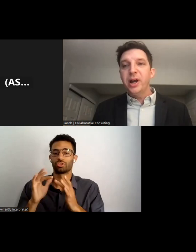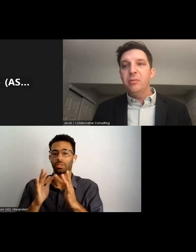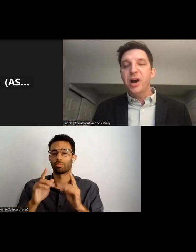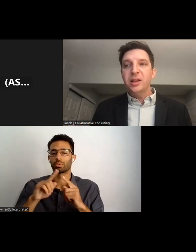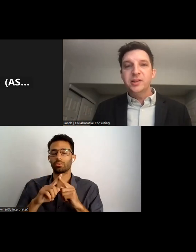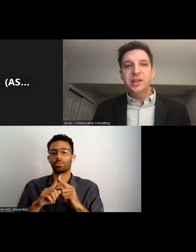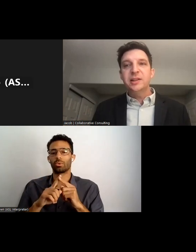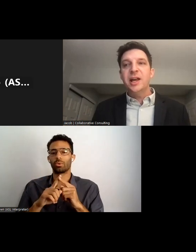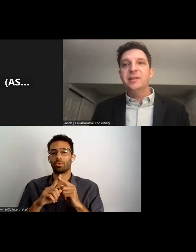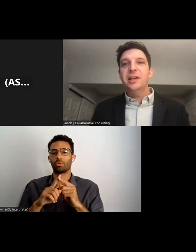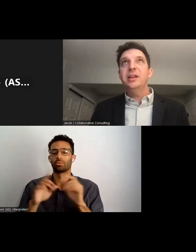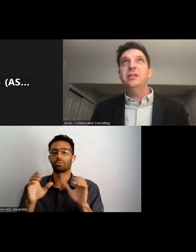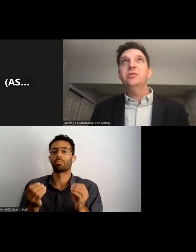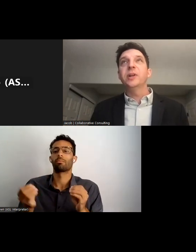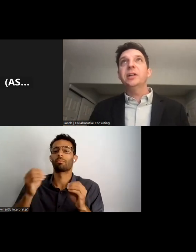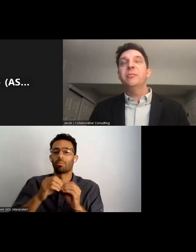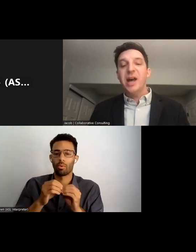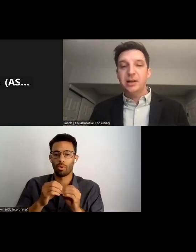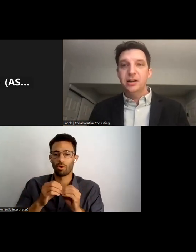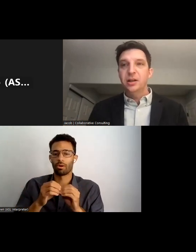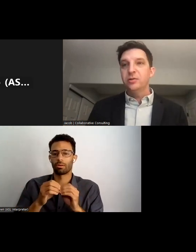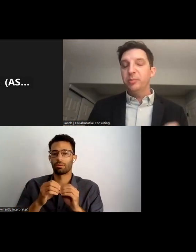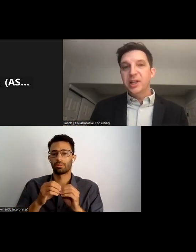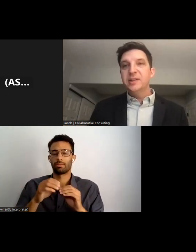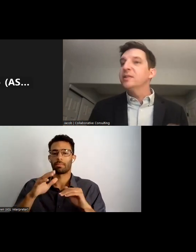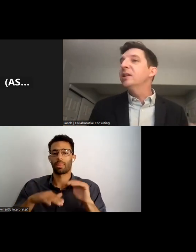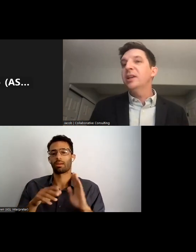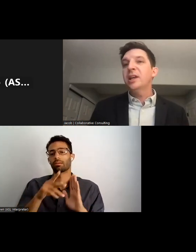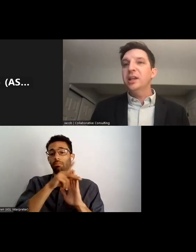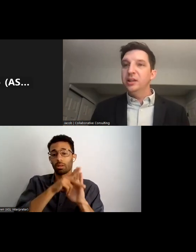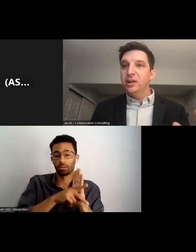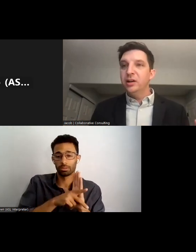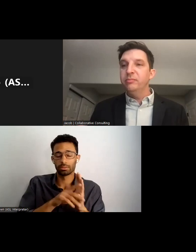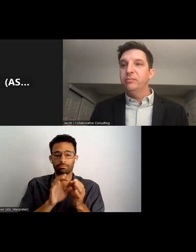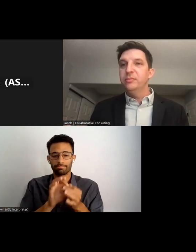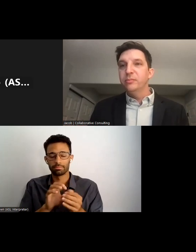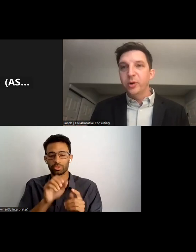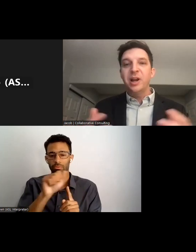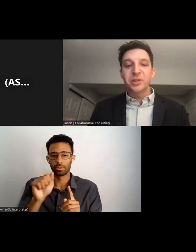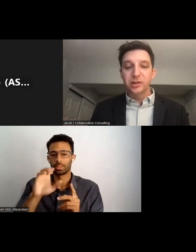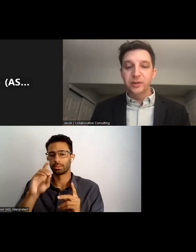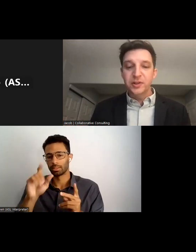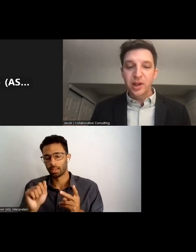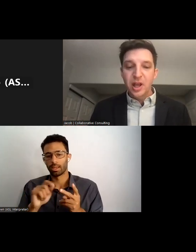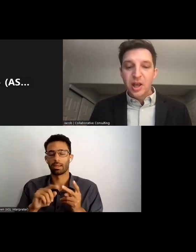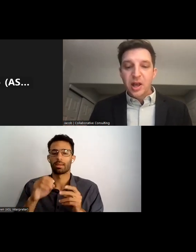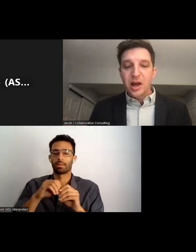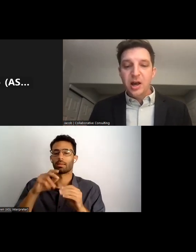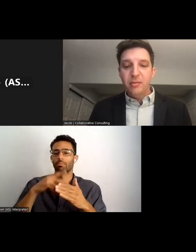thinking about policies as they directly impact AAAs and CDA in their programs and